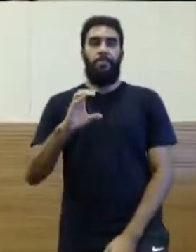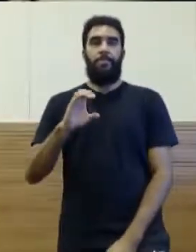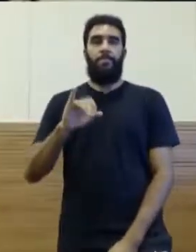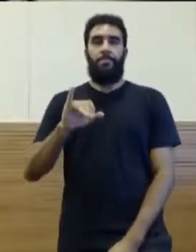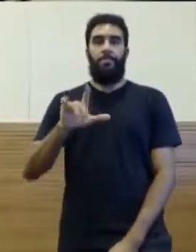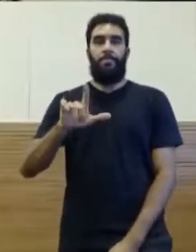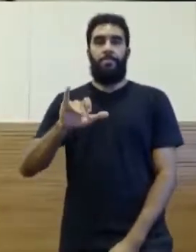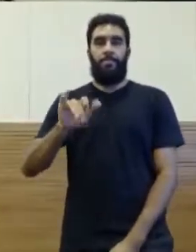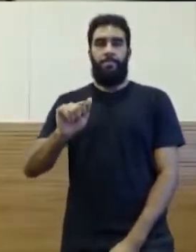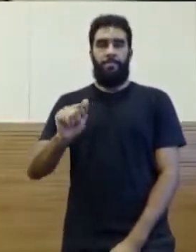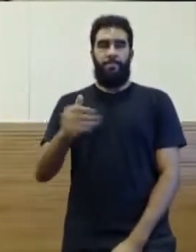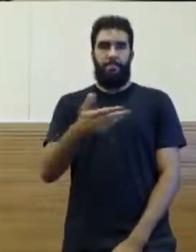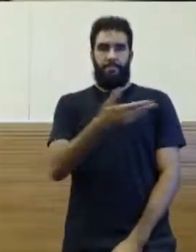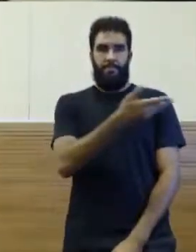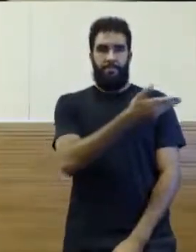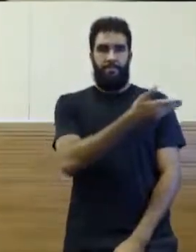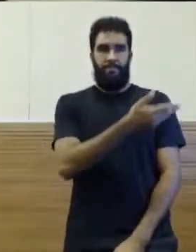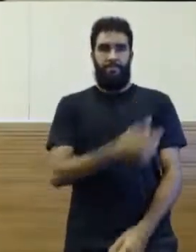Cecilia, please.